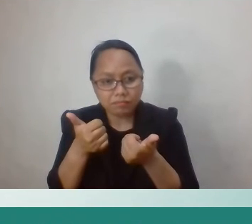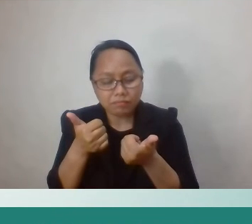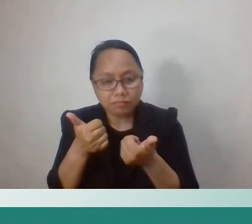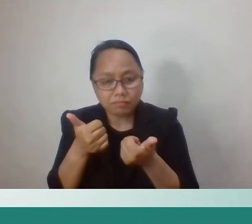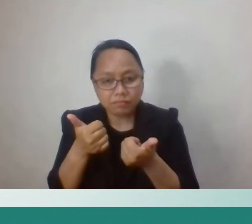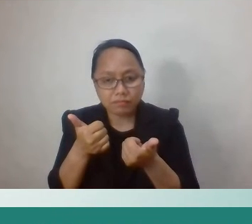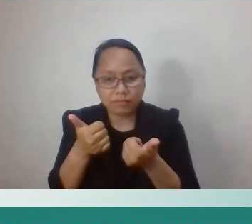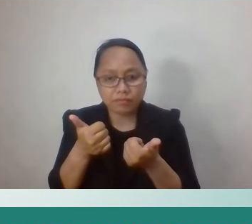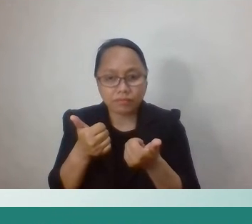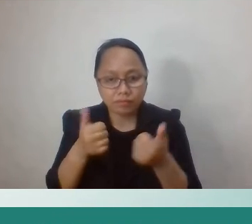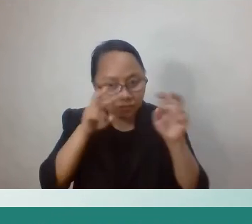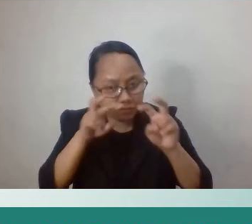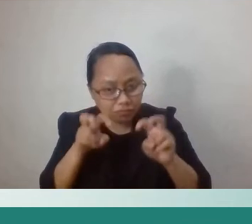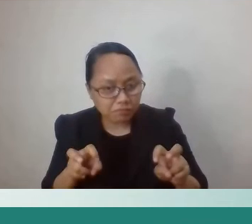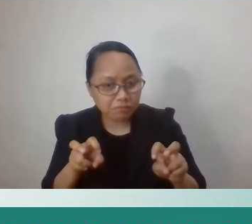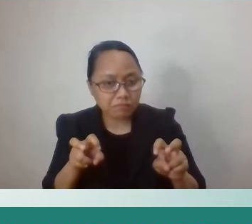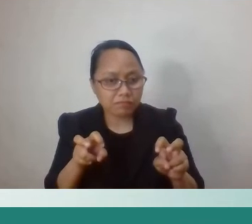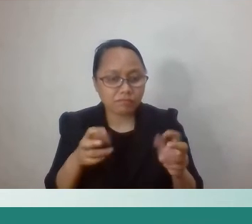screening is